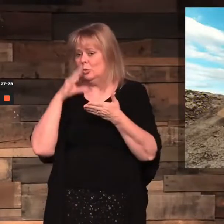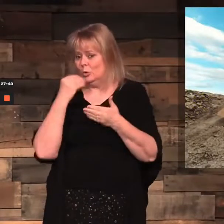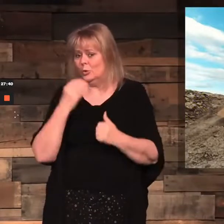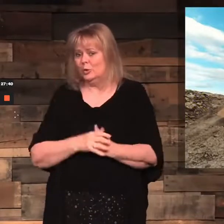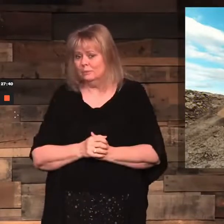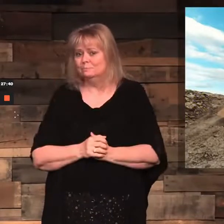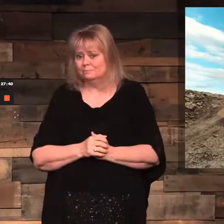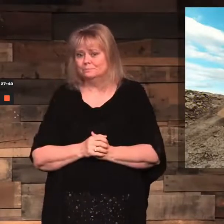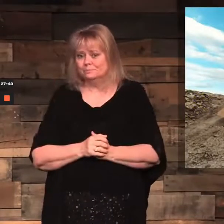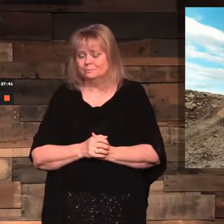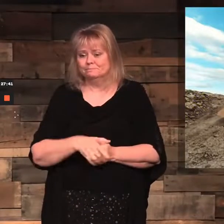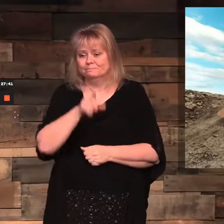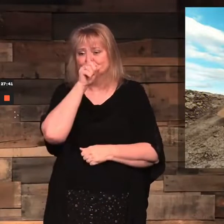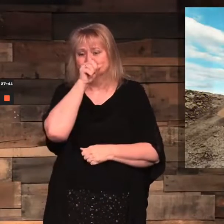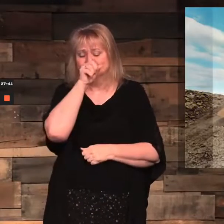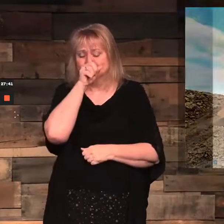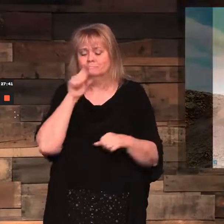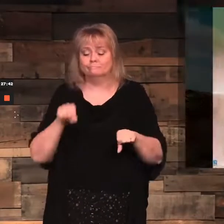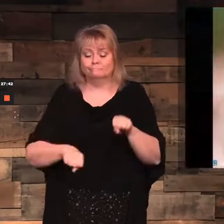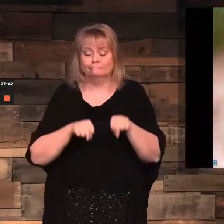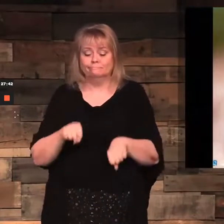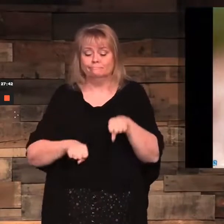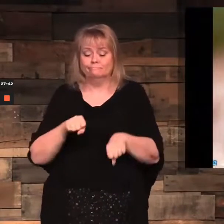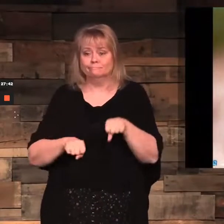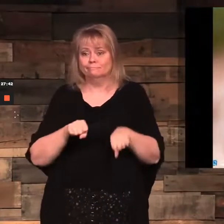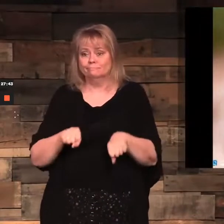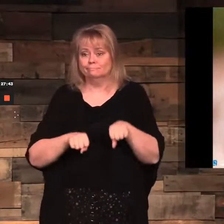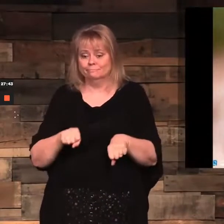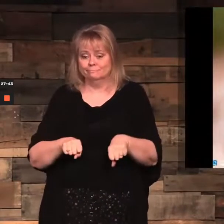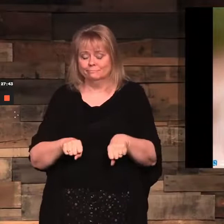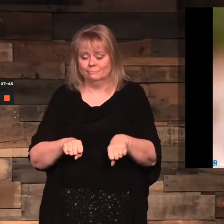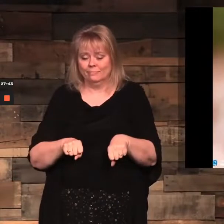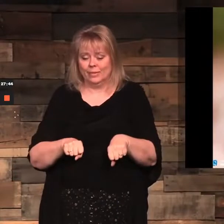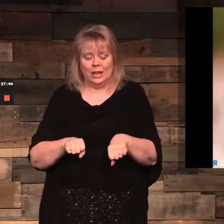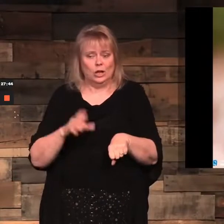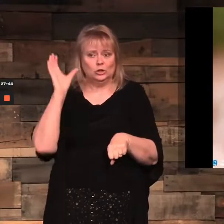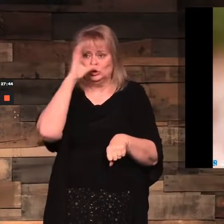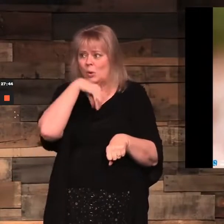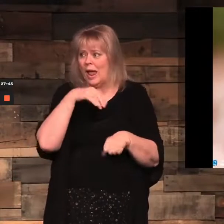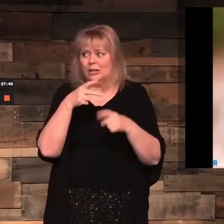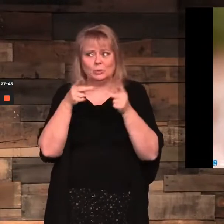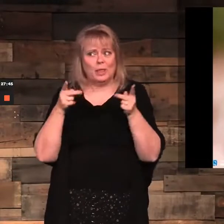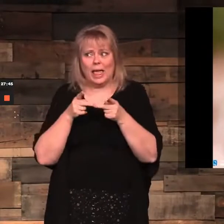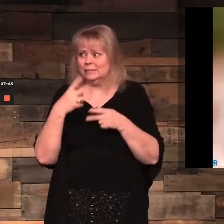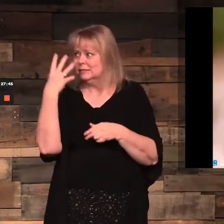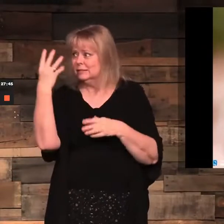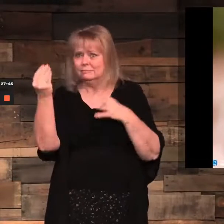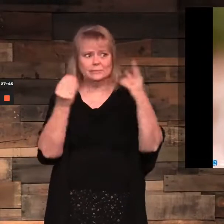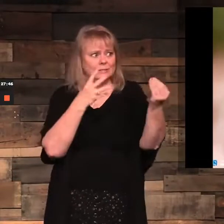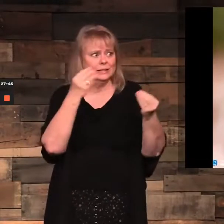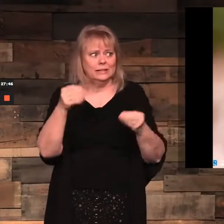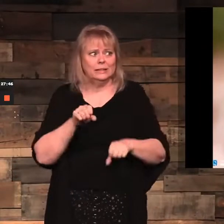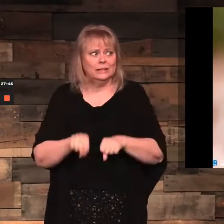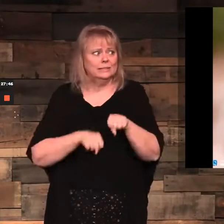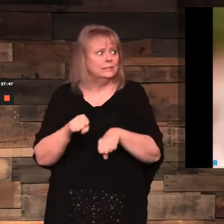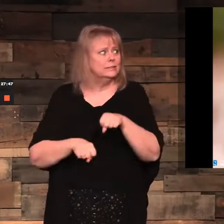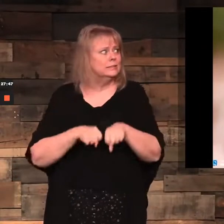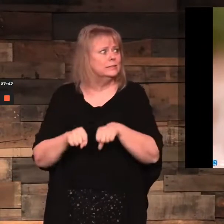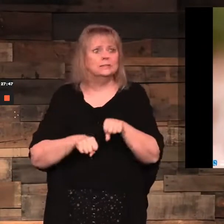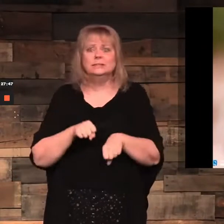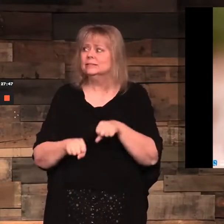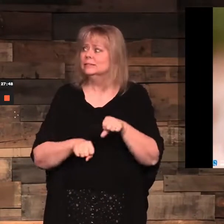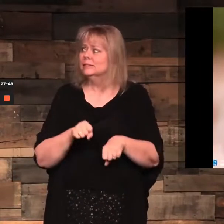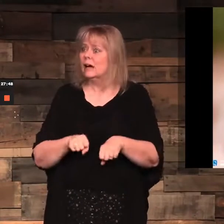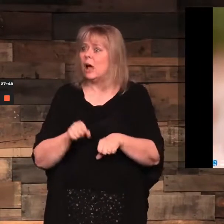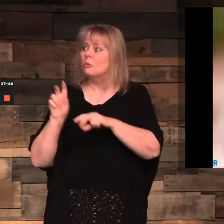up and pedal in the strangest of places, and I'm beginning to enjoy the view